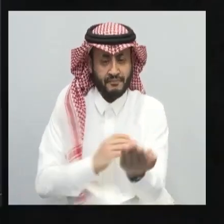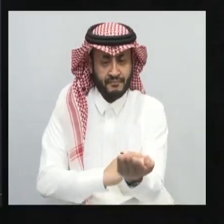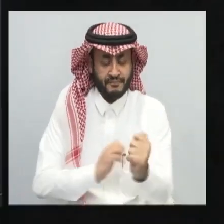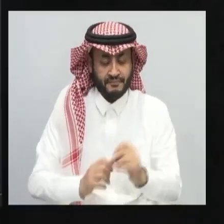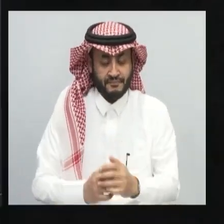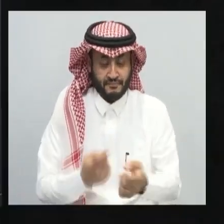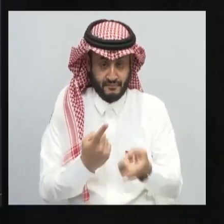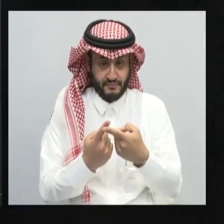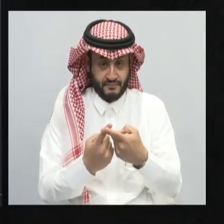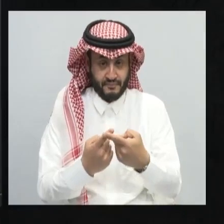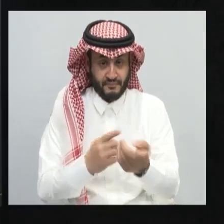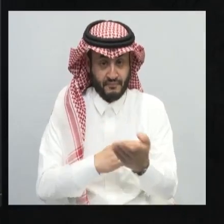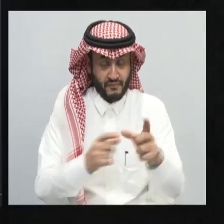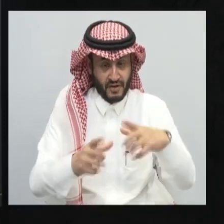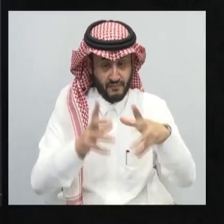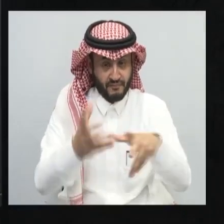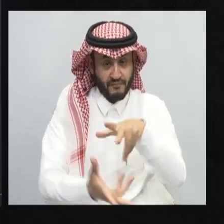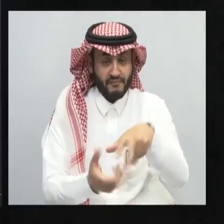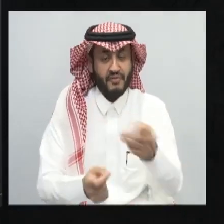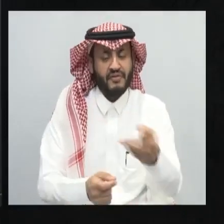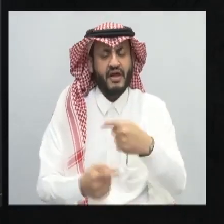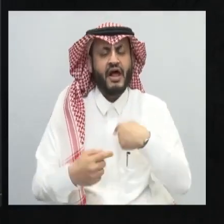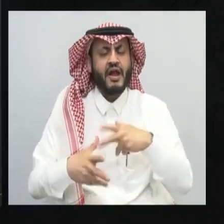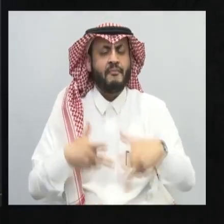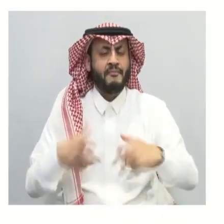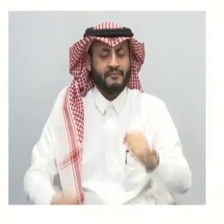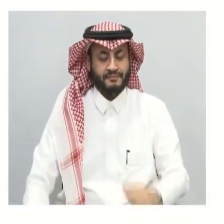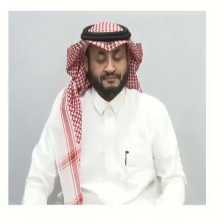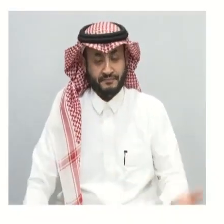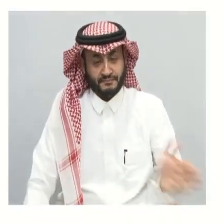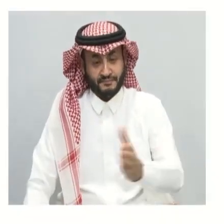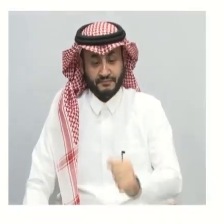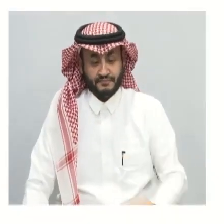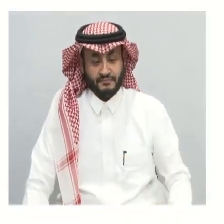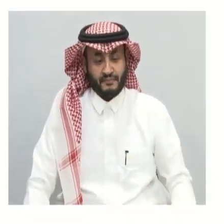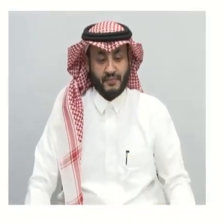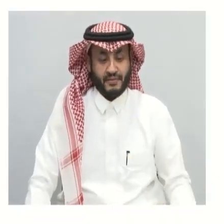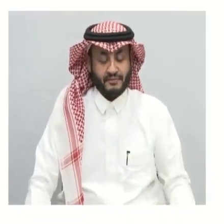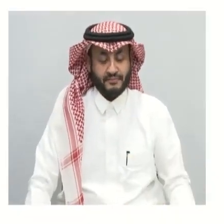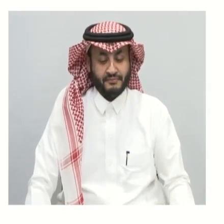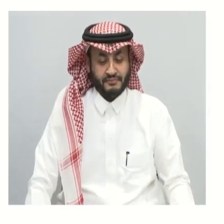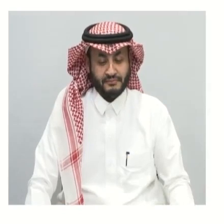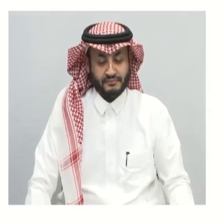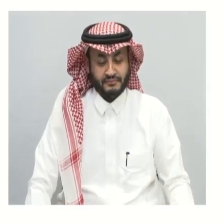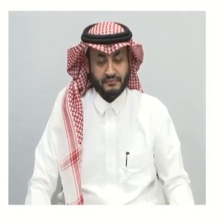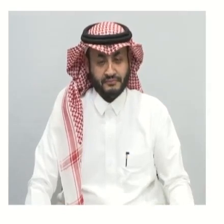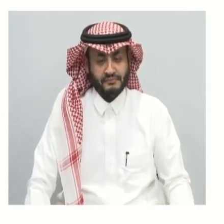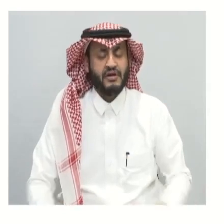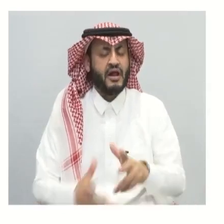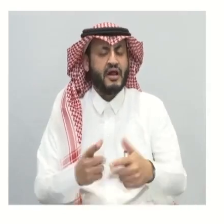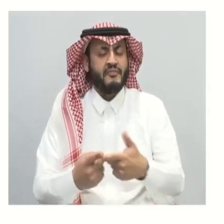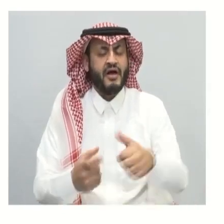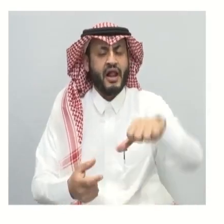for the project and the other one is for the self-reflection. Let's start with this. Speaking about a faulty